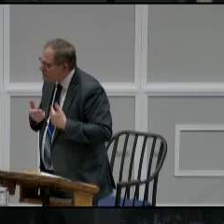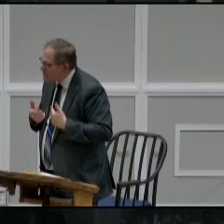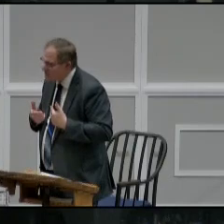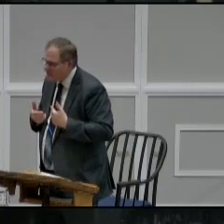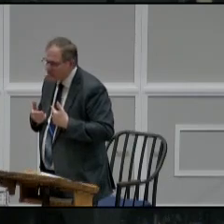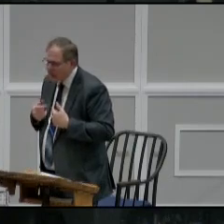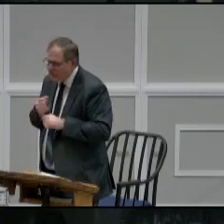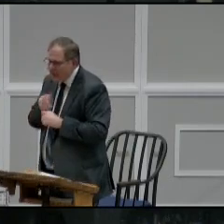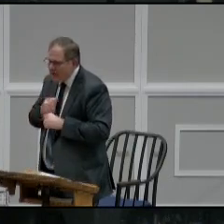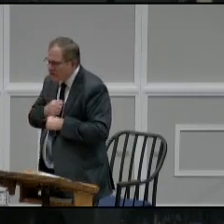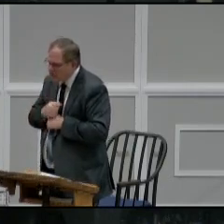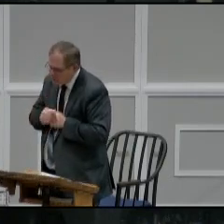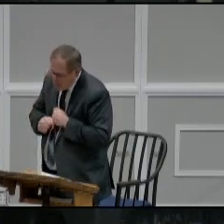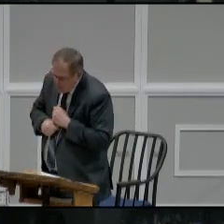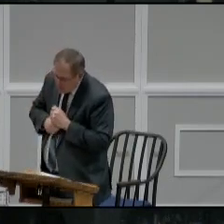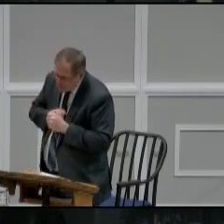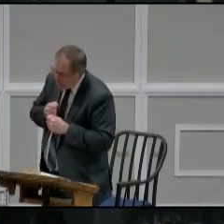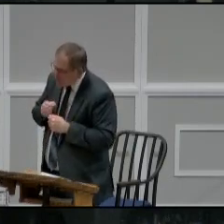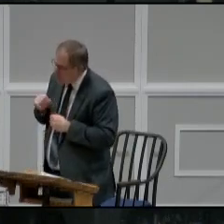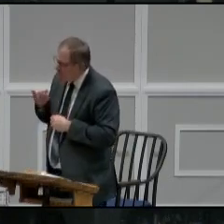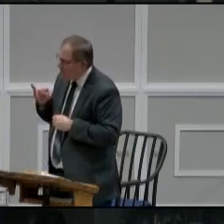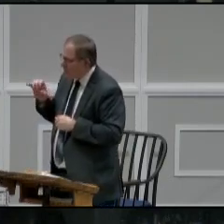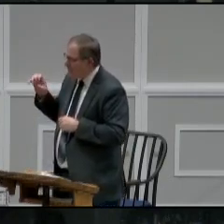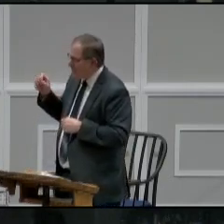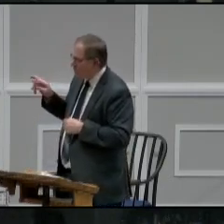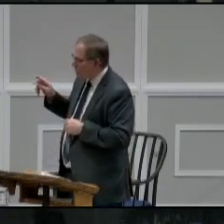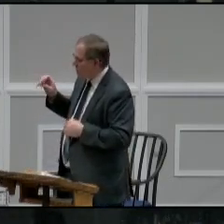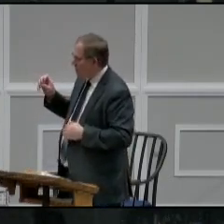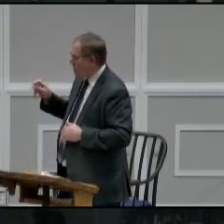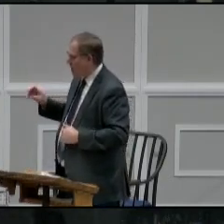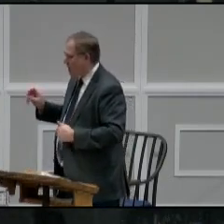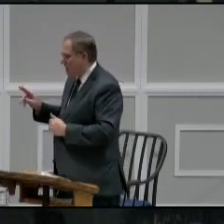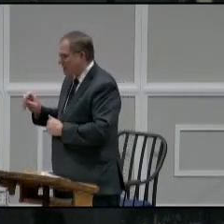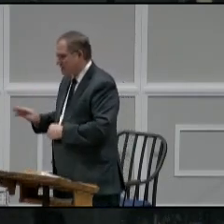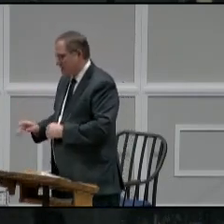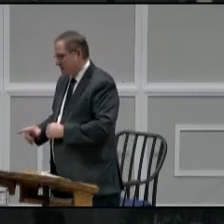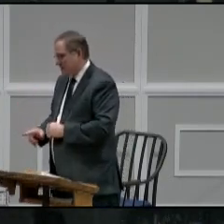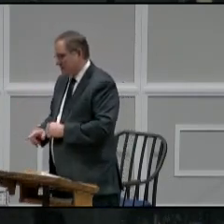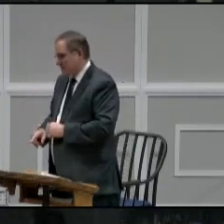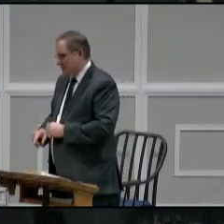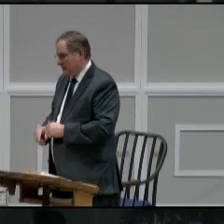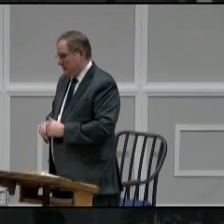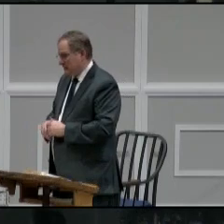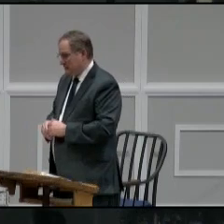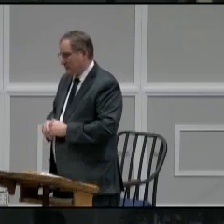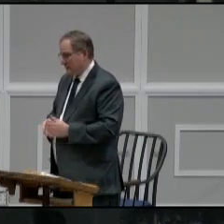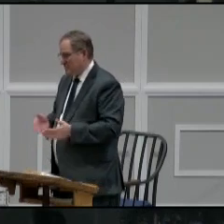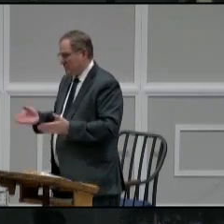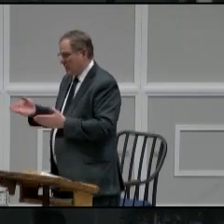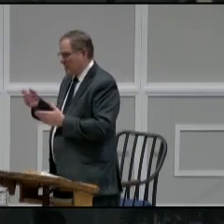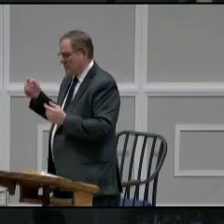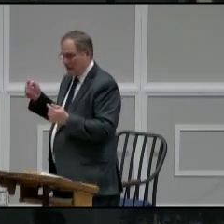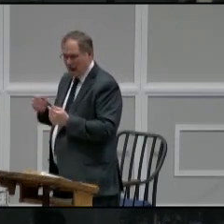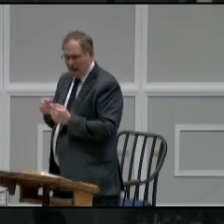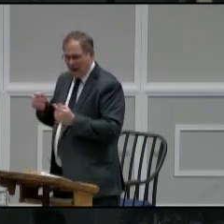and make us miserable? Because, yeah, there's fun and sin for a season, but it just brings misery and pain.